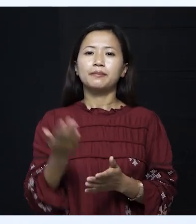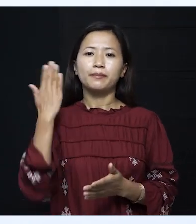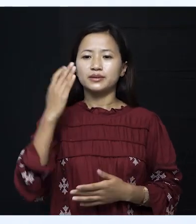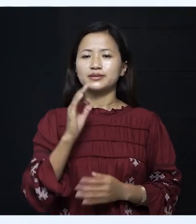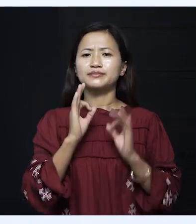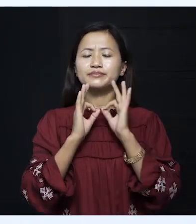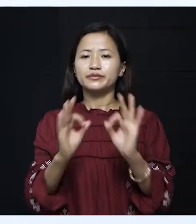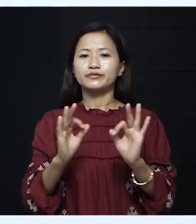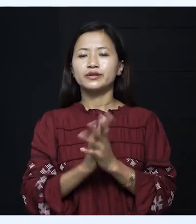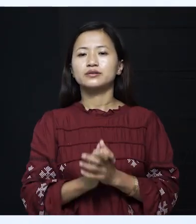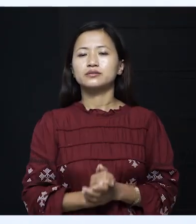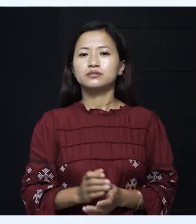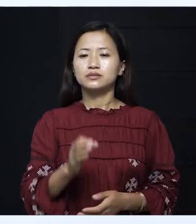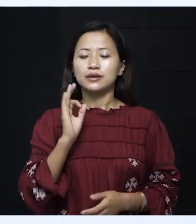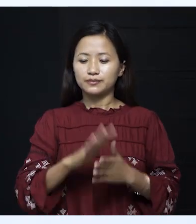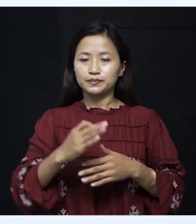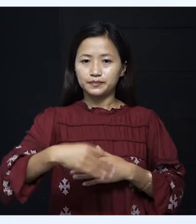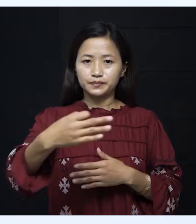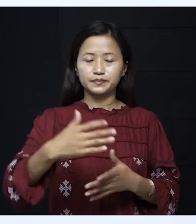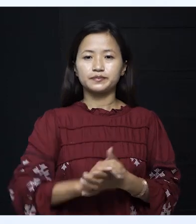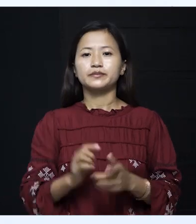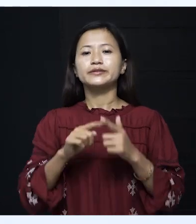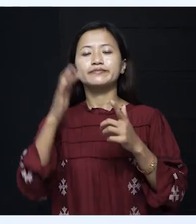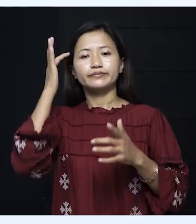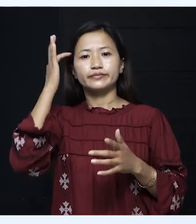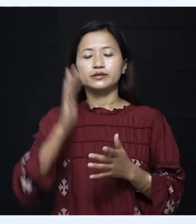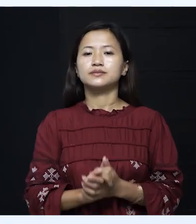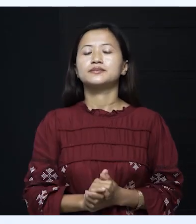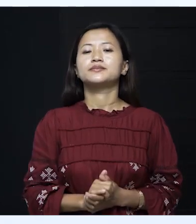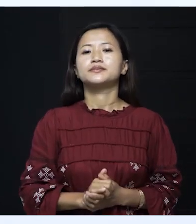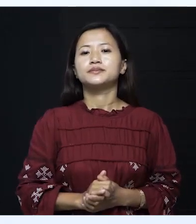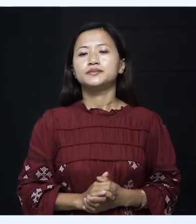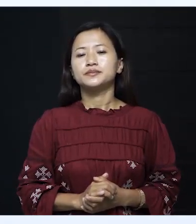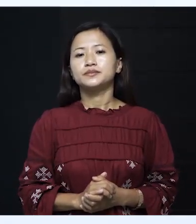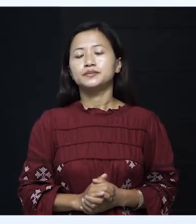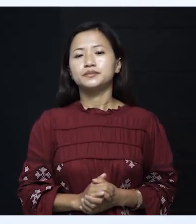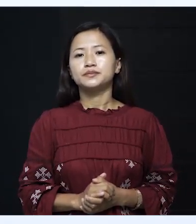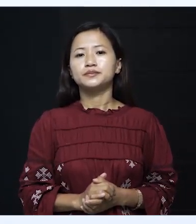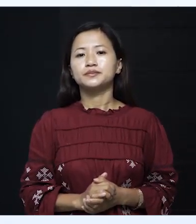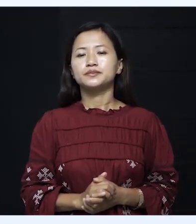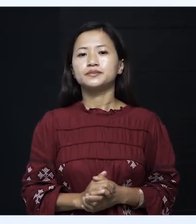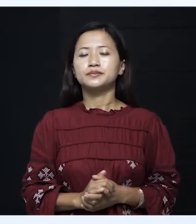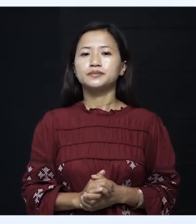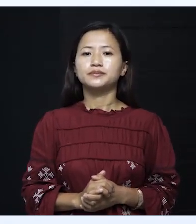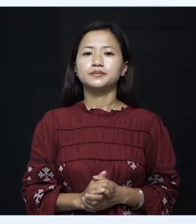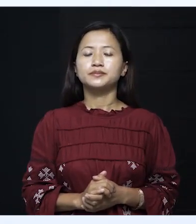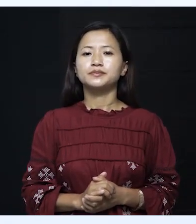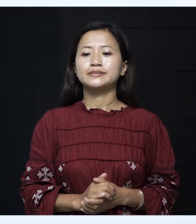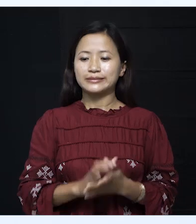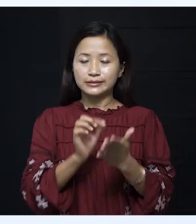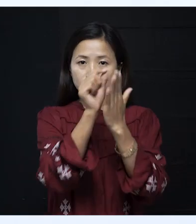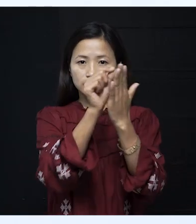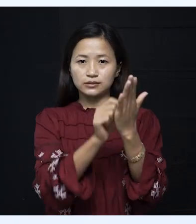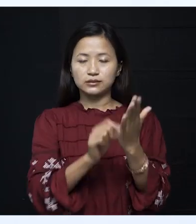perfect tense, present perfect tense, and future perfect tense. Now we would be discussing these in